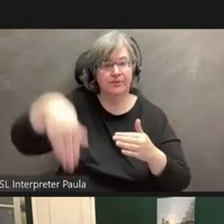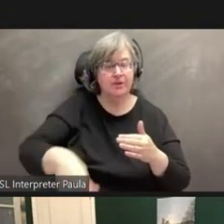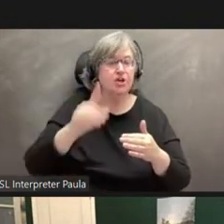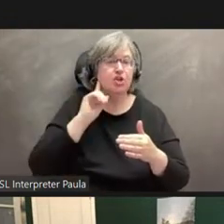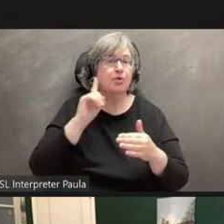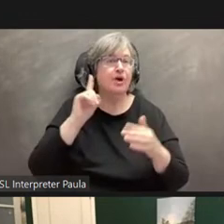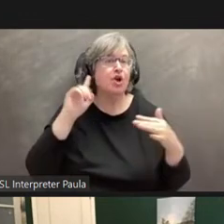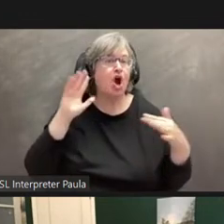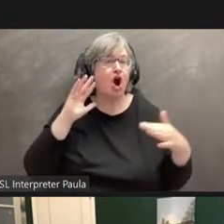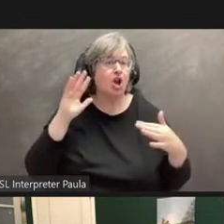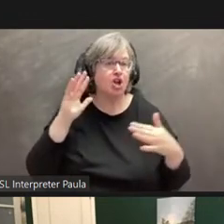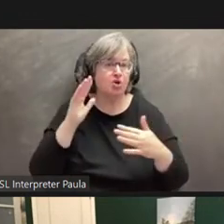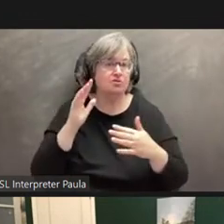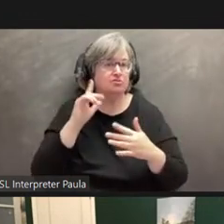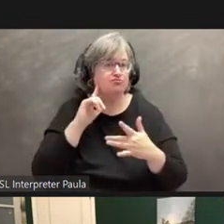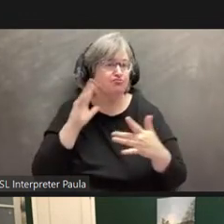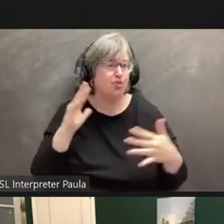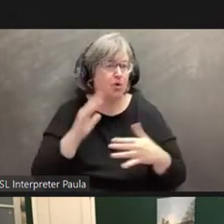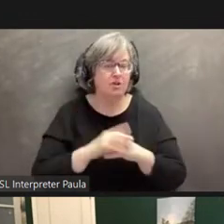audio component.